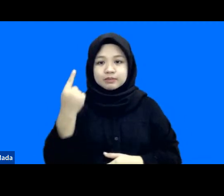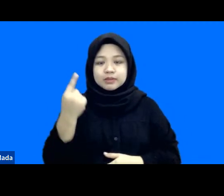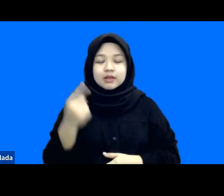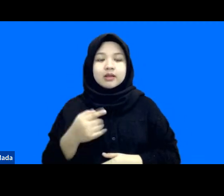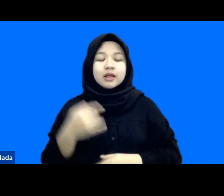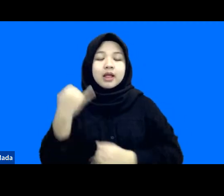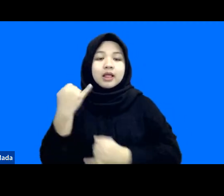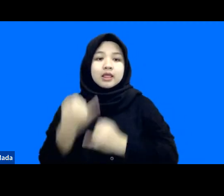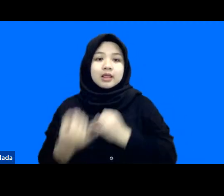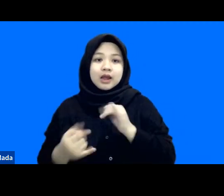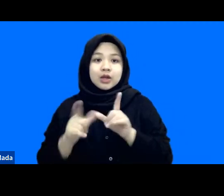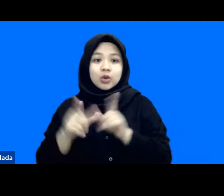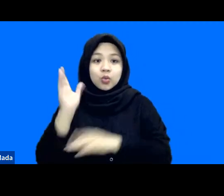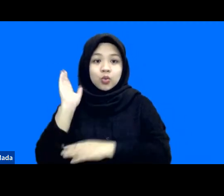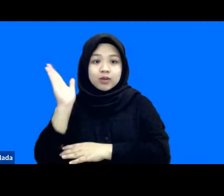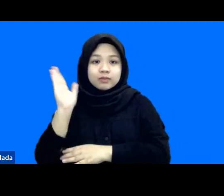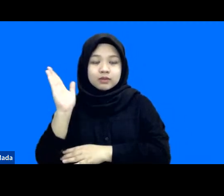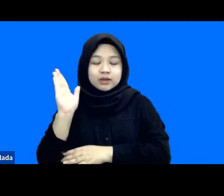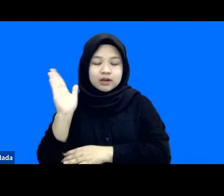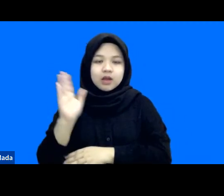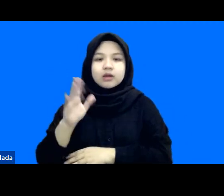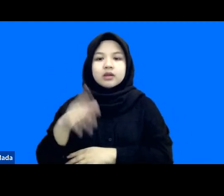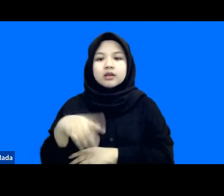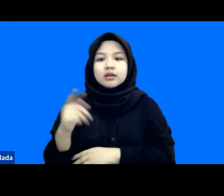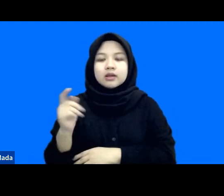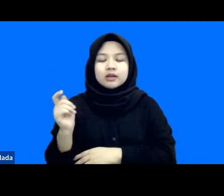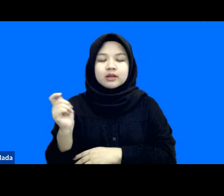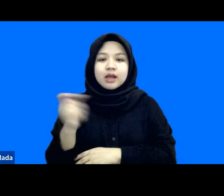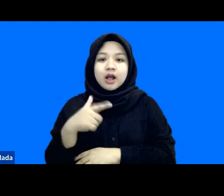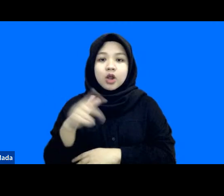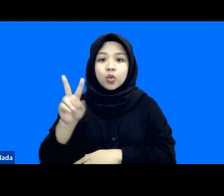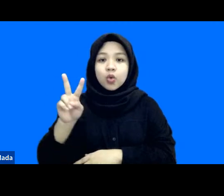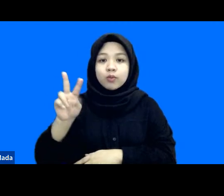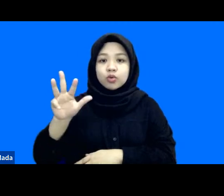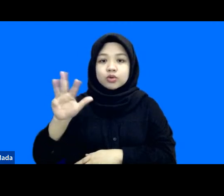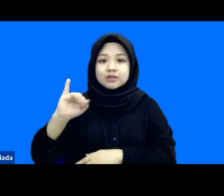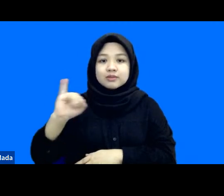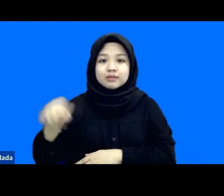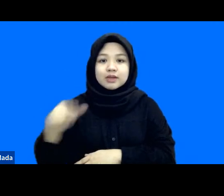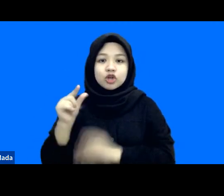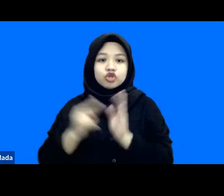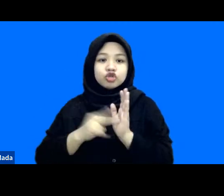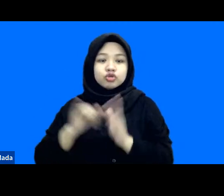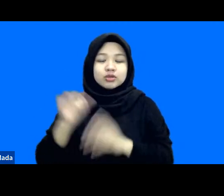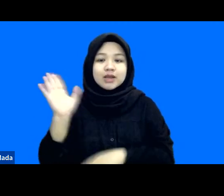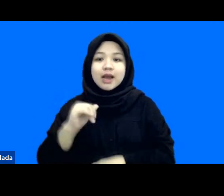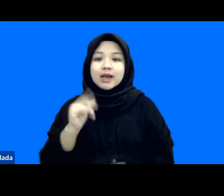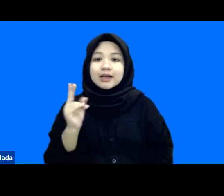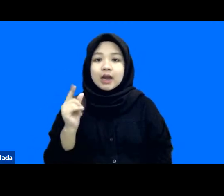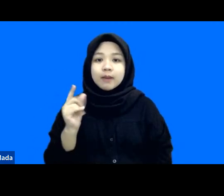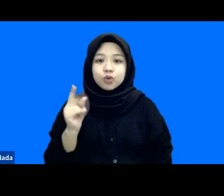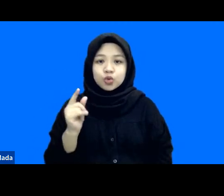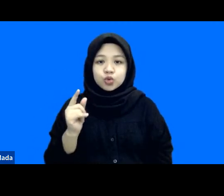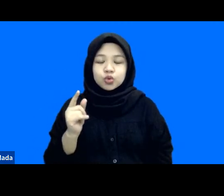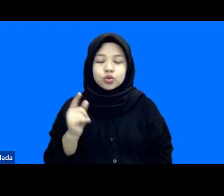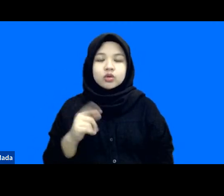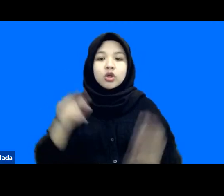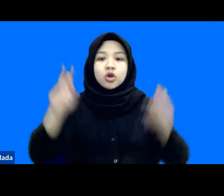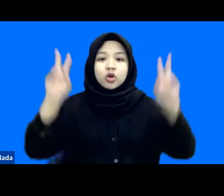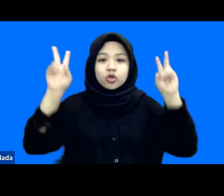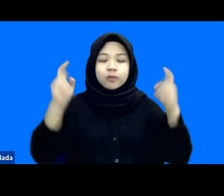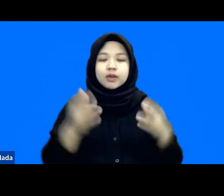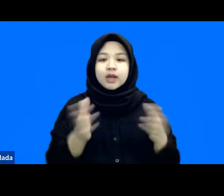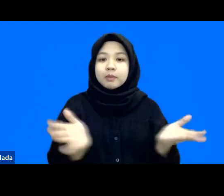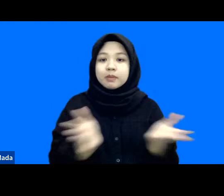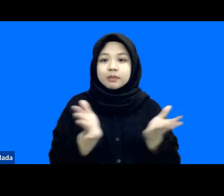is scheduled for Wednesday, 29 June 2022. And the topic is youth empowerment for